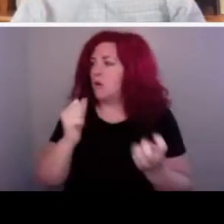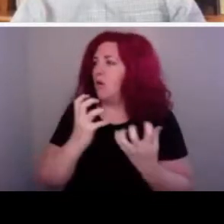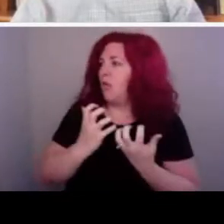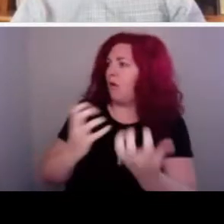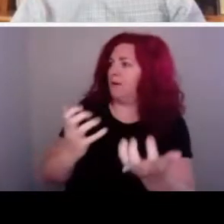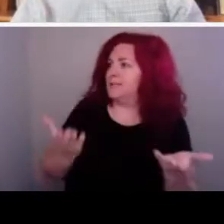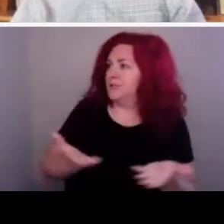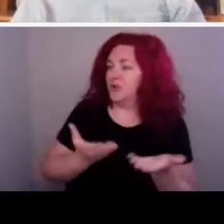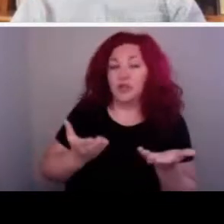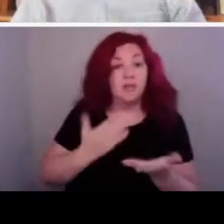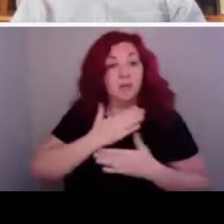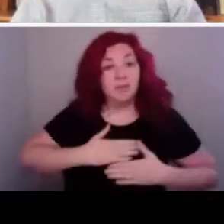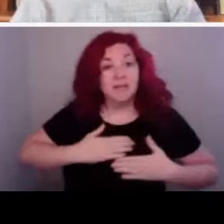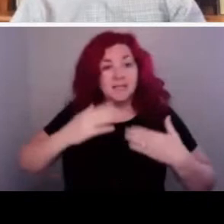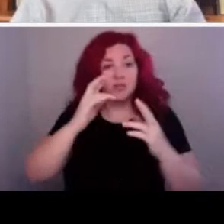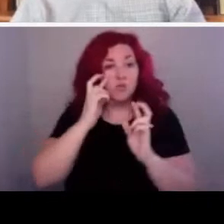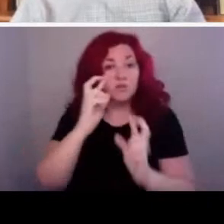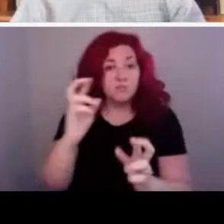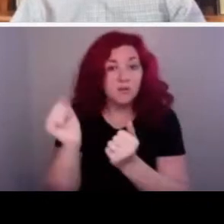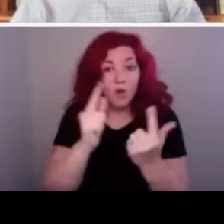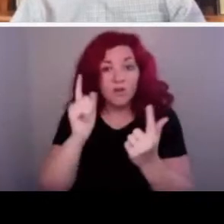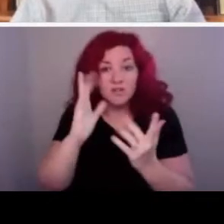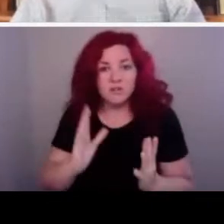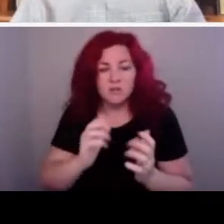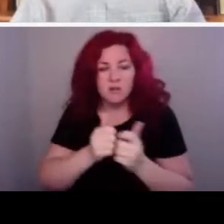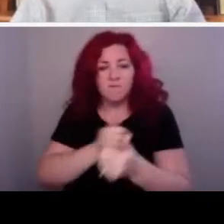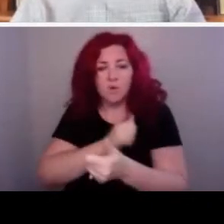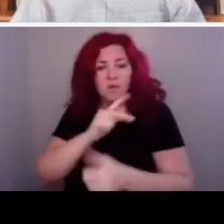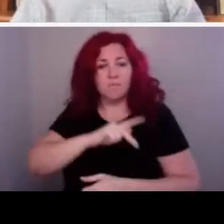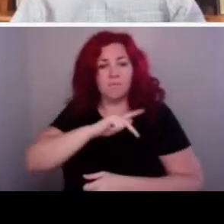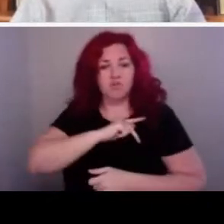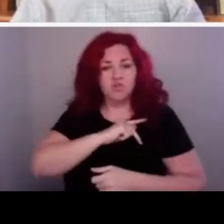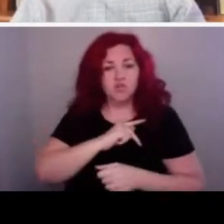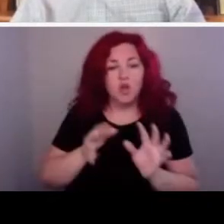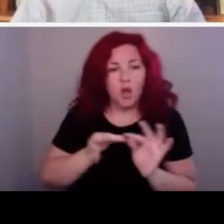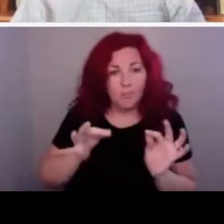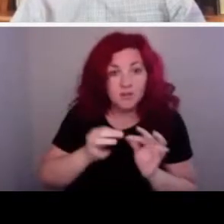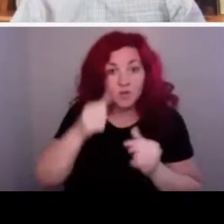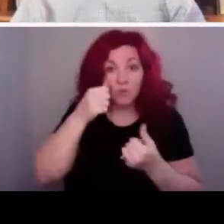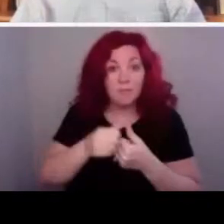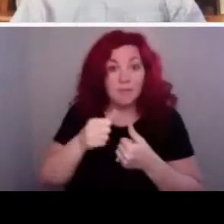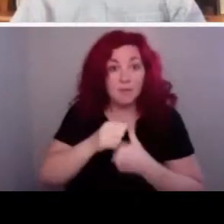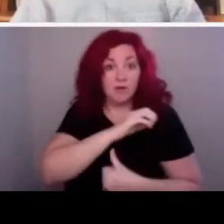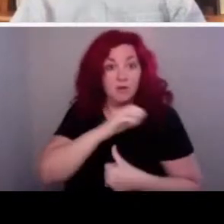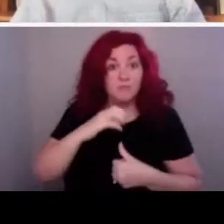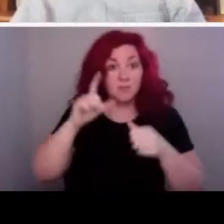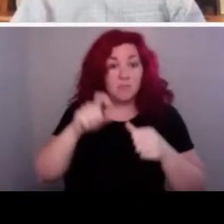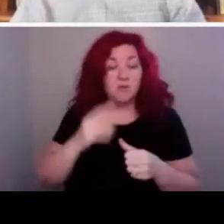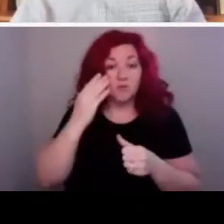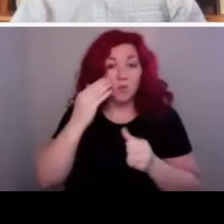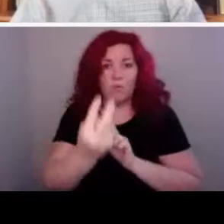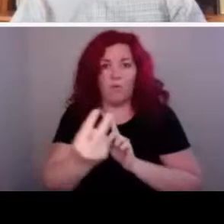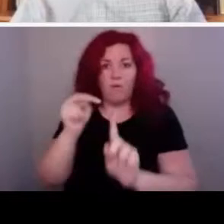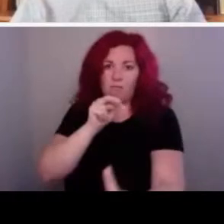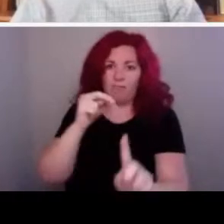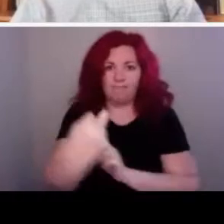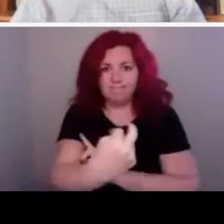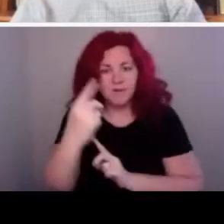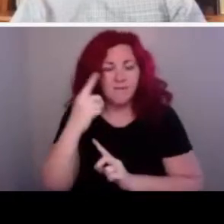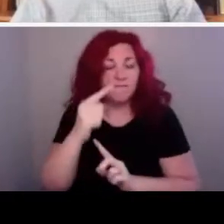please show respect for all speakers and avoid personal comments remember the commission must tear all sides of an issue in order to make an informed